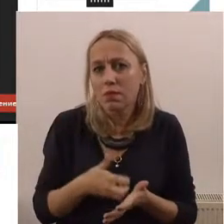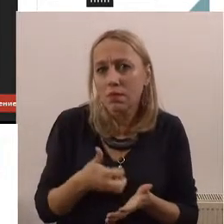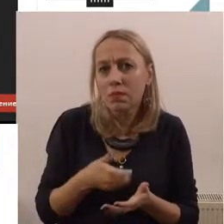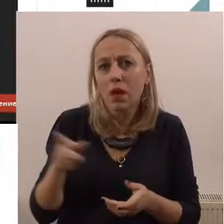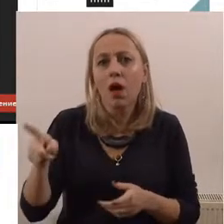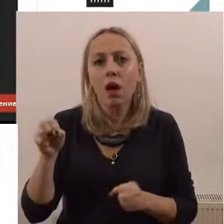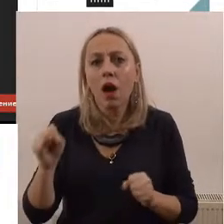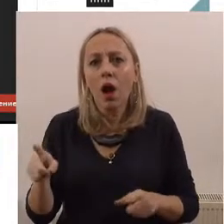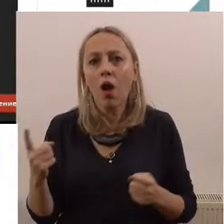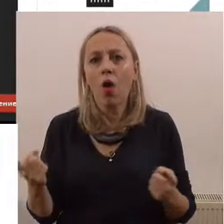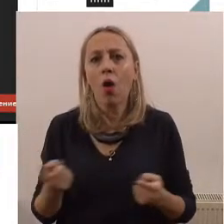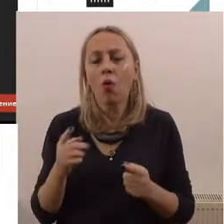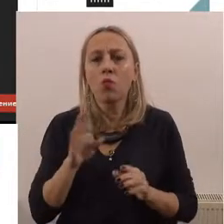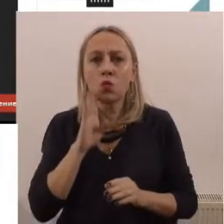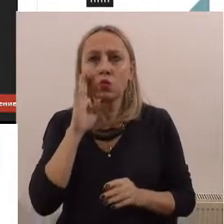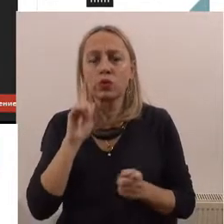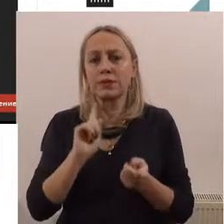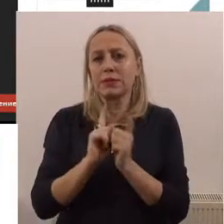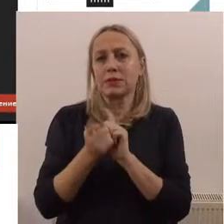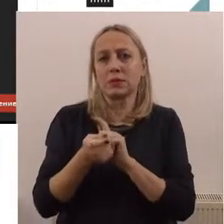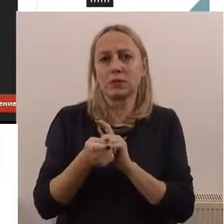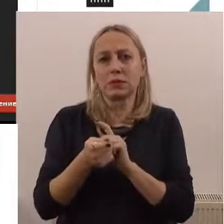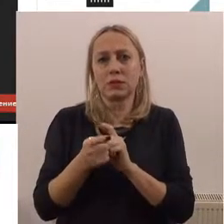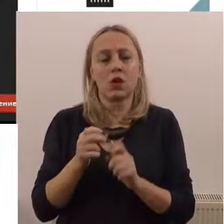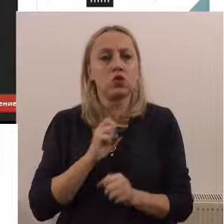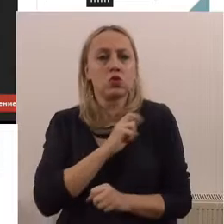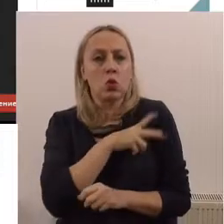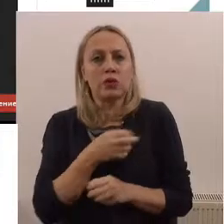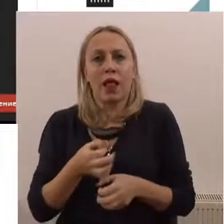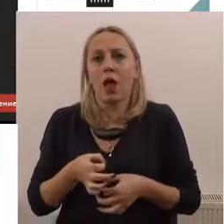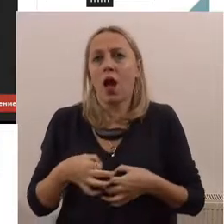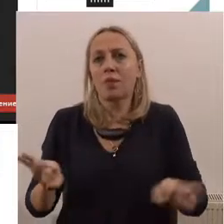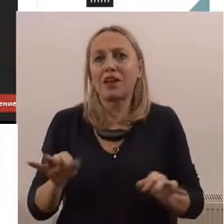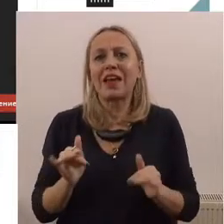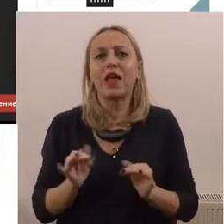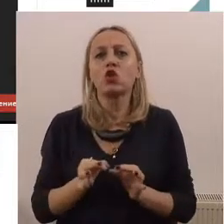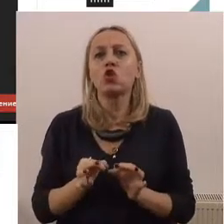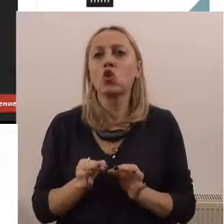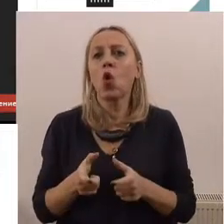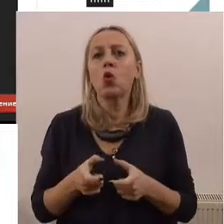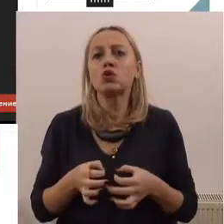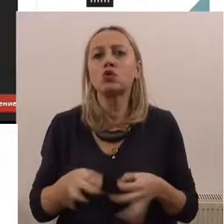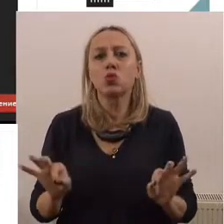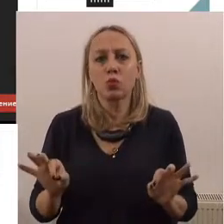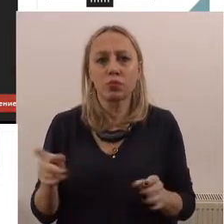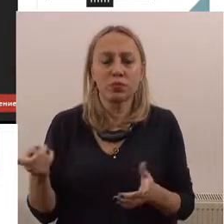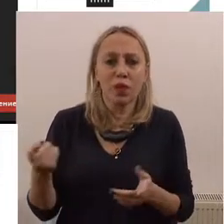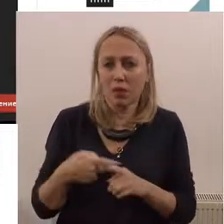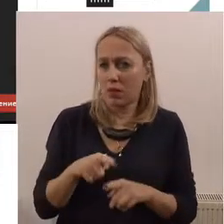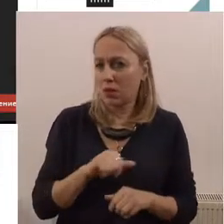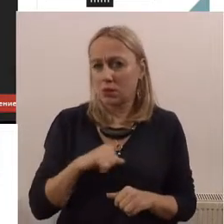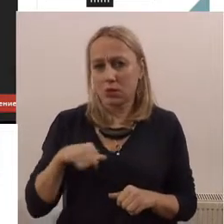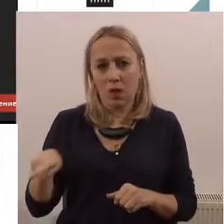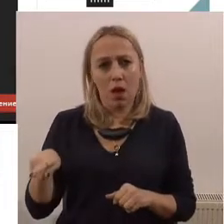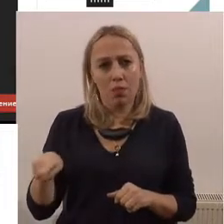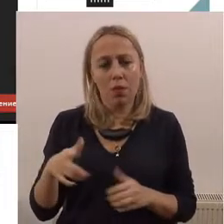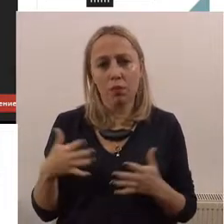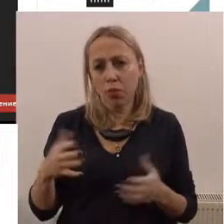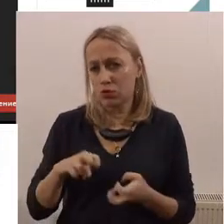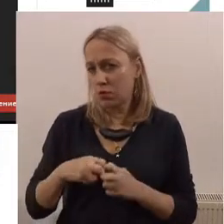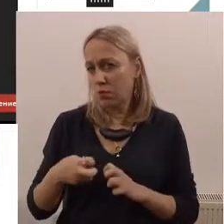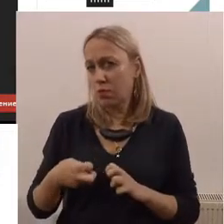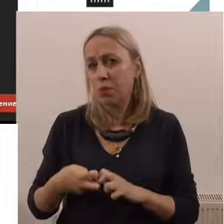financial, technical difficulties, how can they overnight become socially open